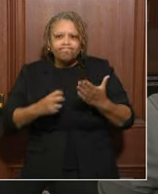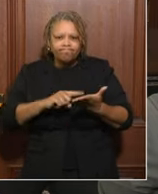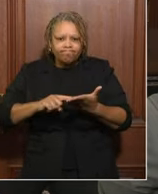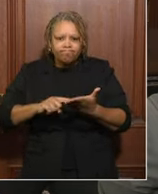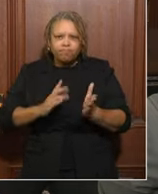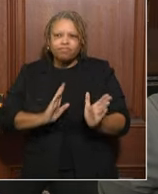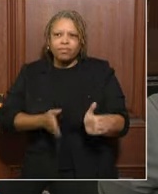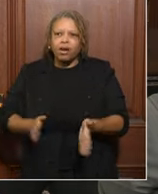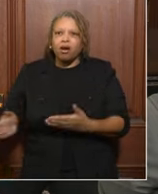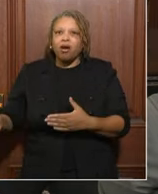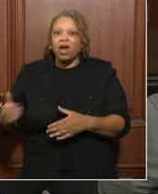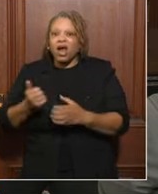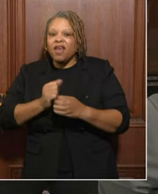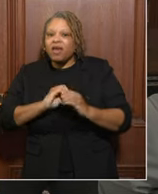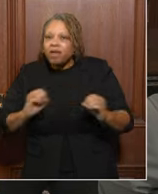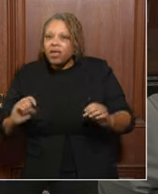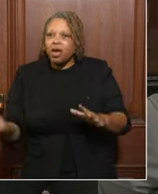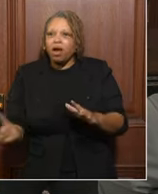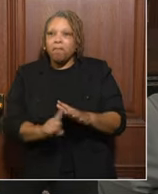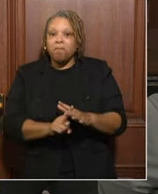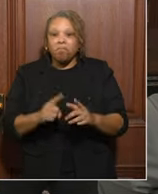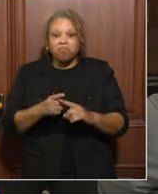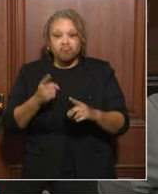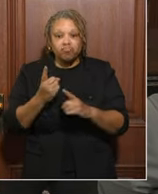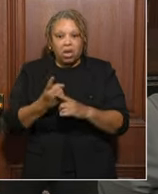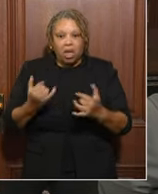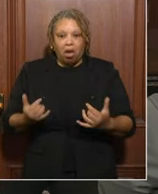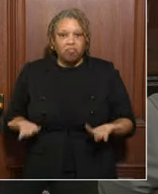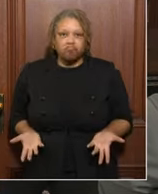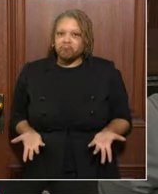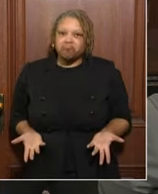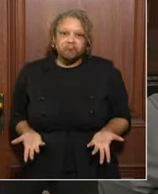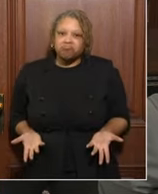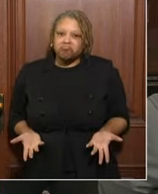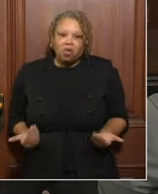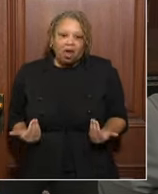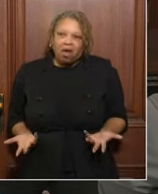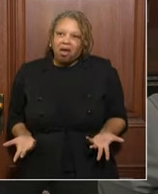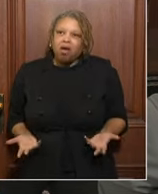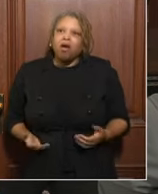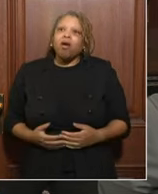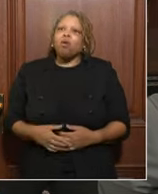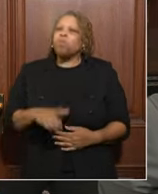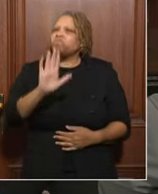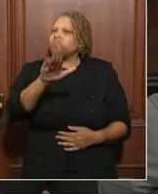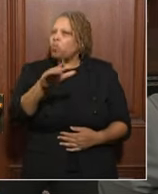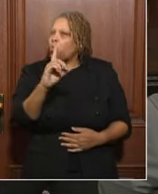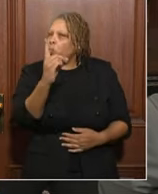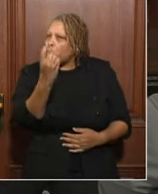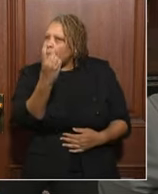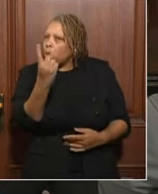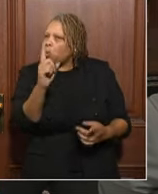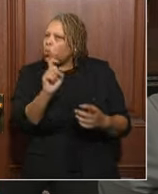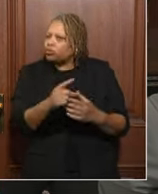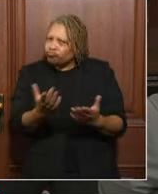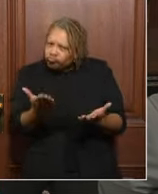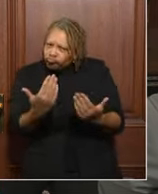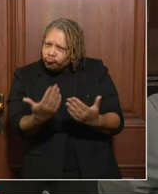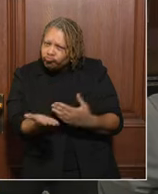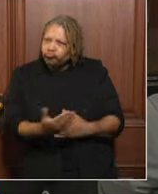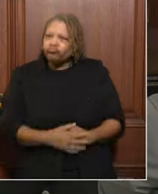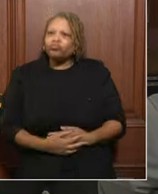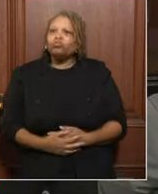up. But as of today, we're not seeing anything in that space. I appreciate it. Could I just follow up? You said you have about 1,000 committed so far.